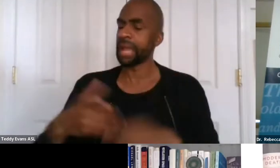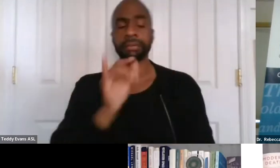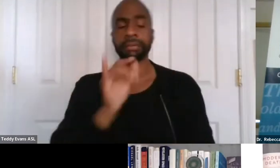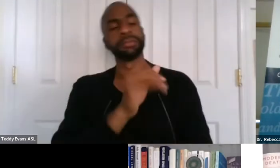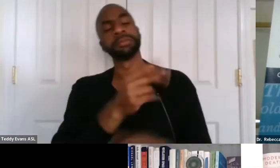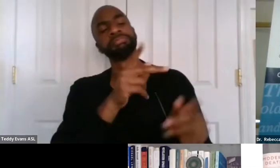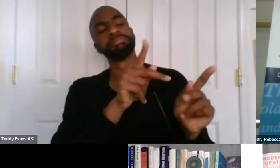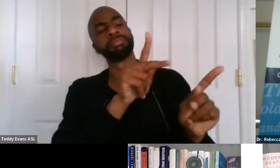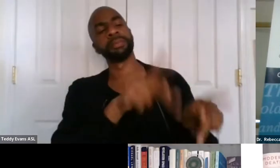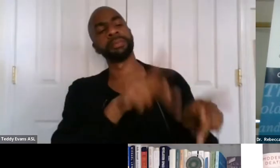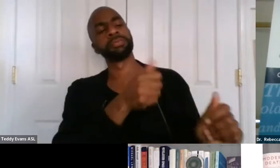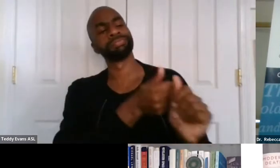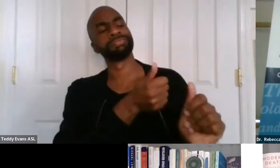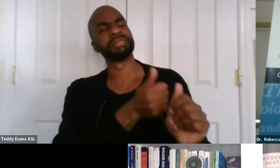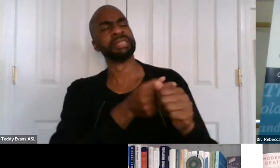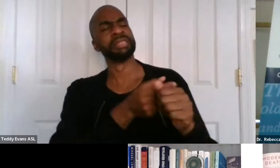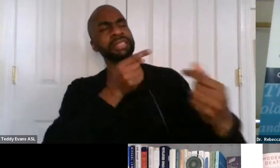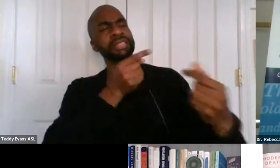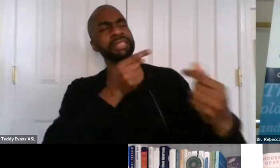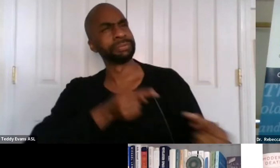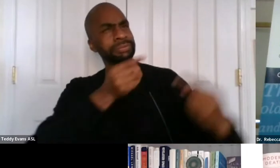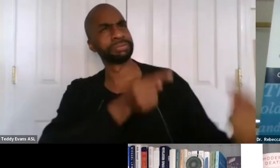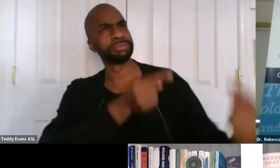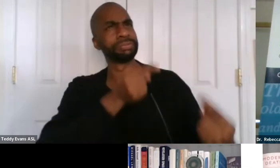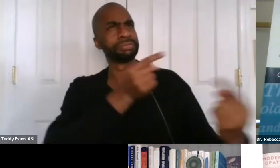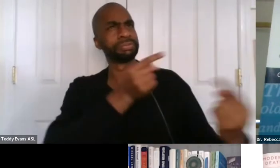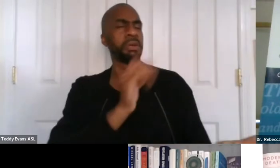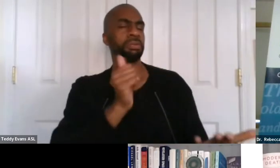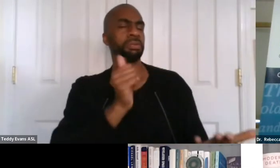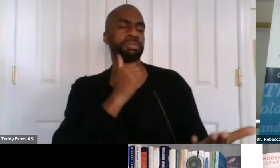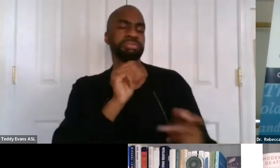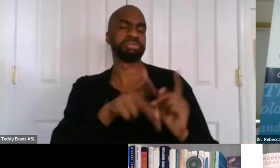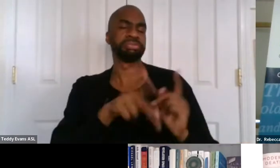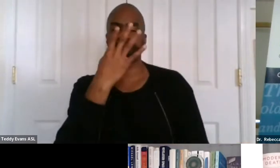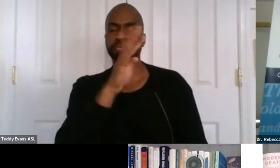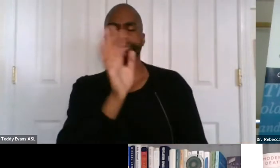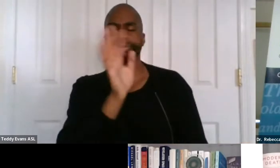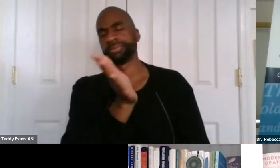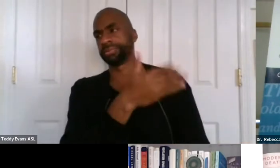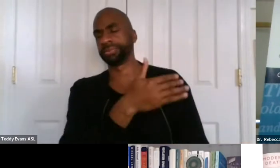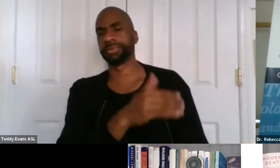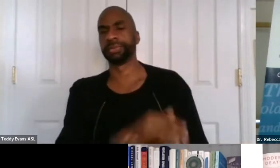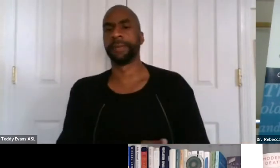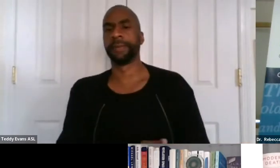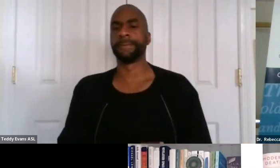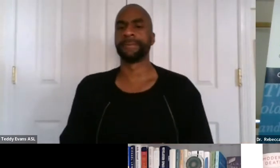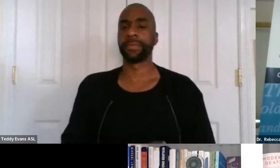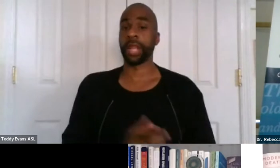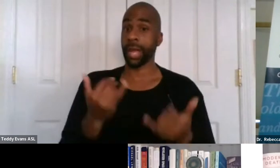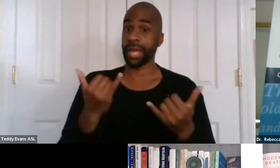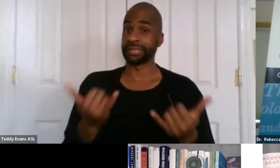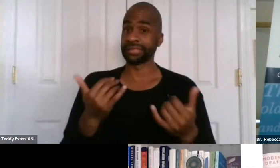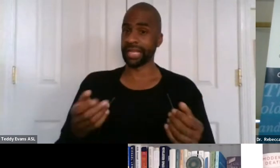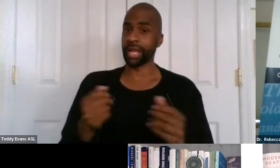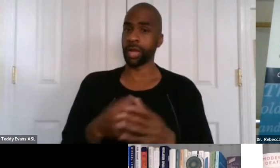be addressed. And so there was this sense that we need to do more to be able to highlight the fact that people are having